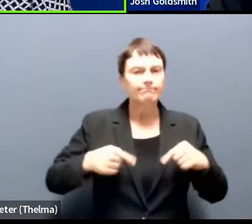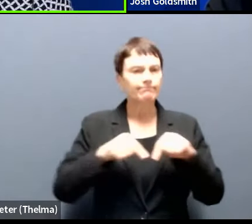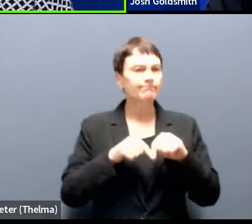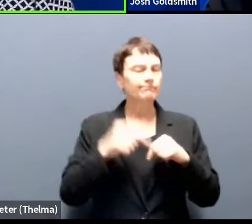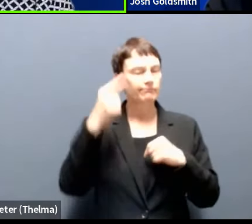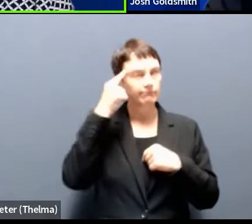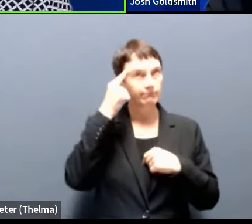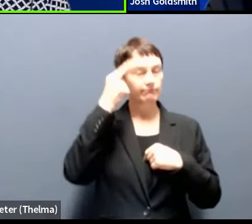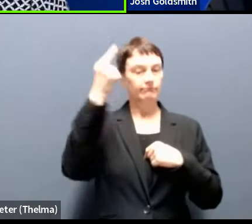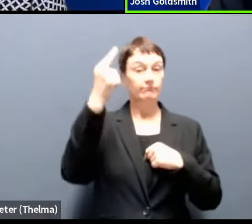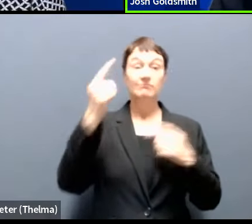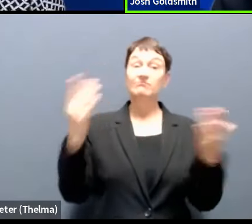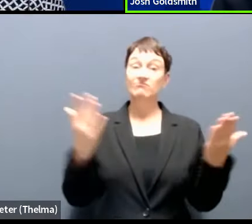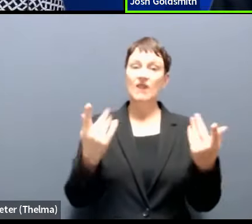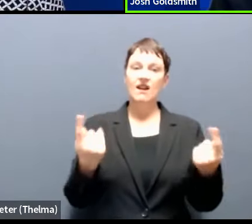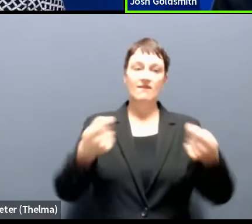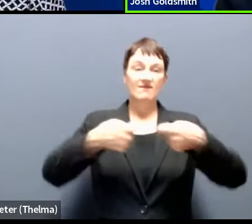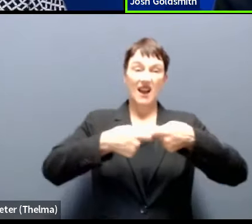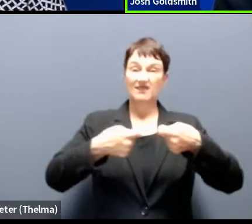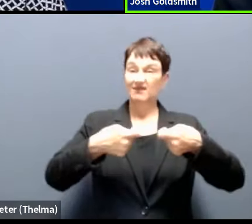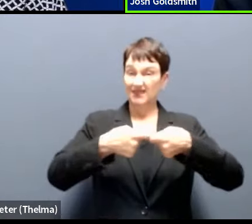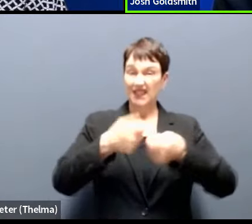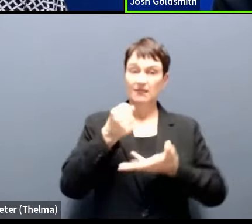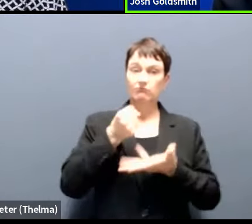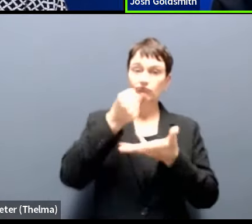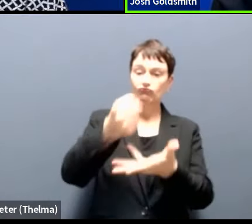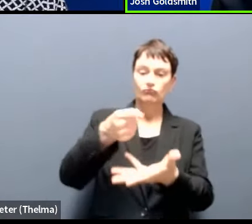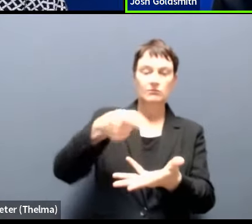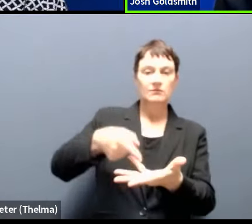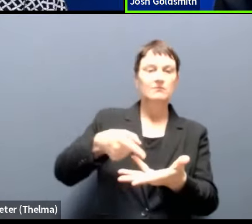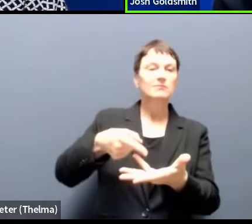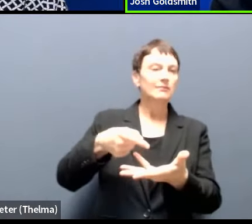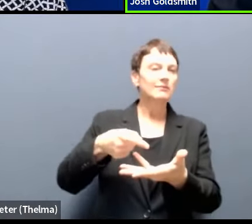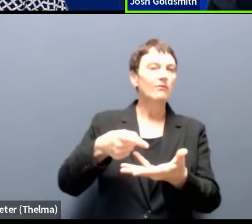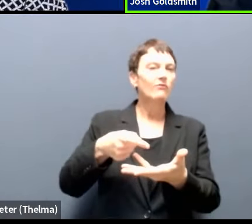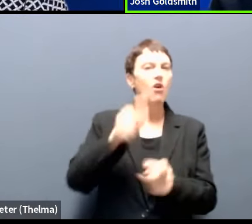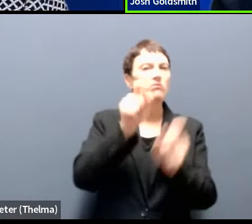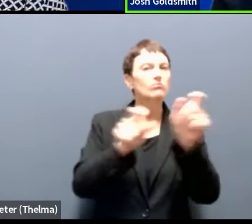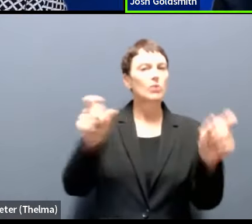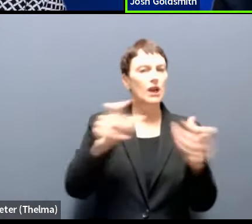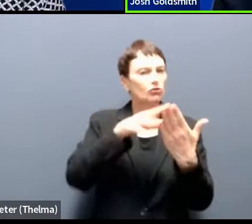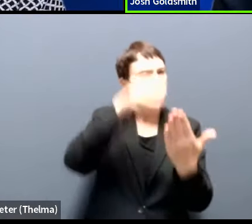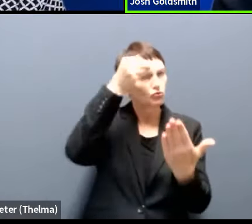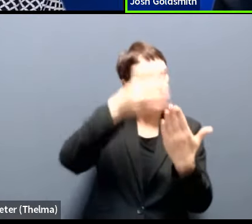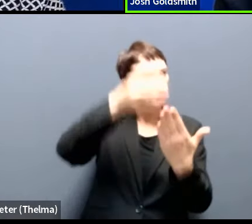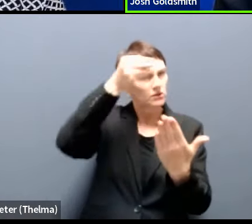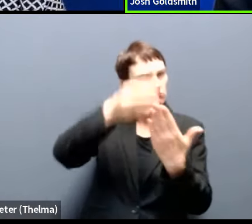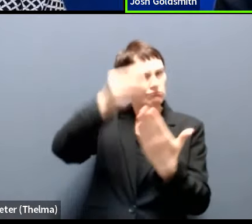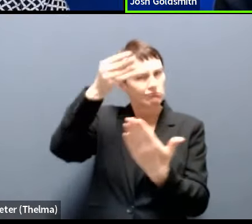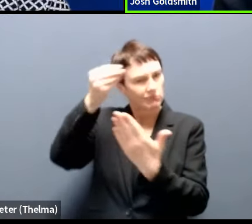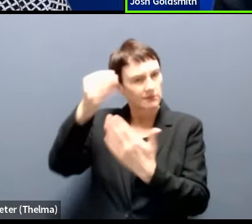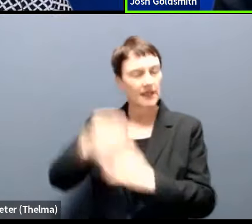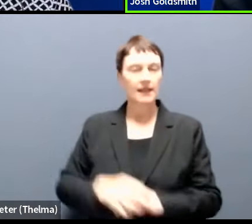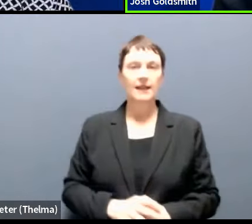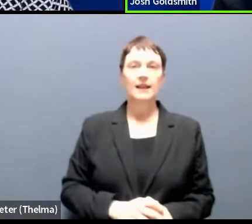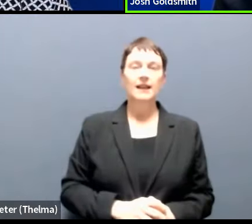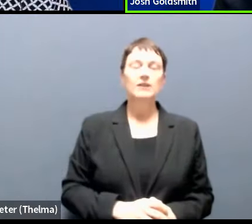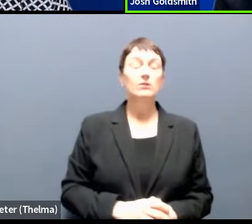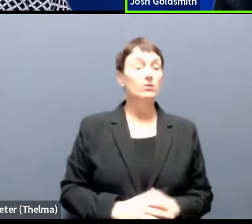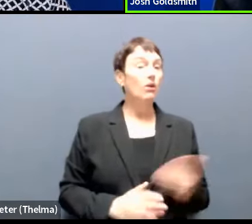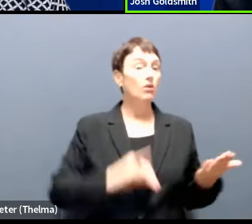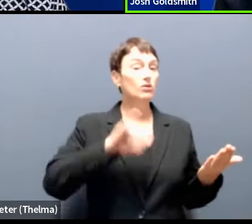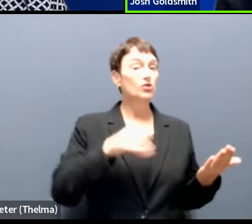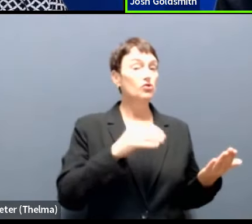about scholarships, please? I would be delighted to, Nora. Thank you. So we have several different kinds of